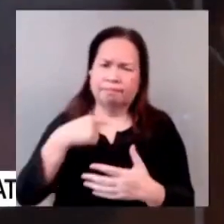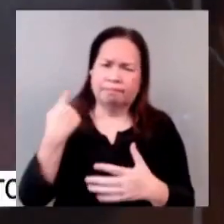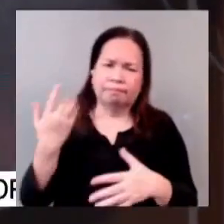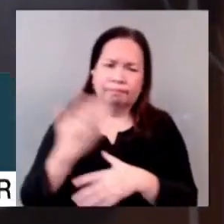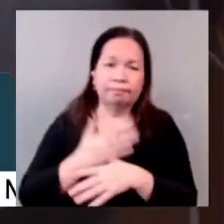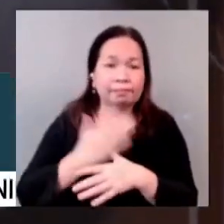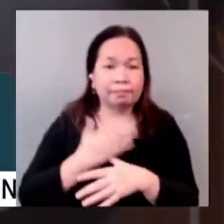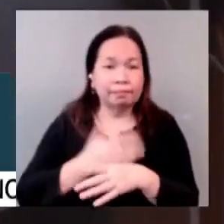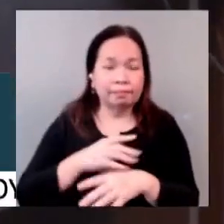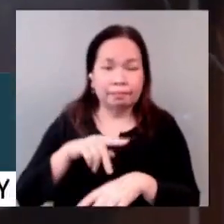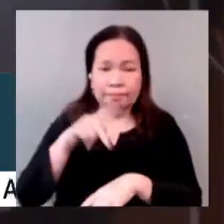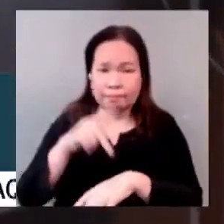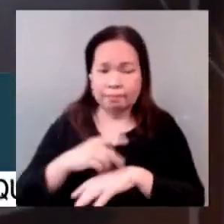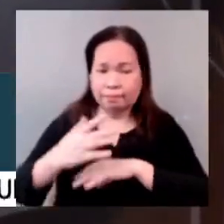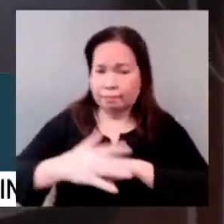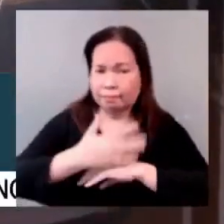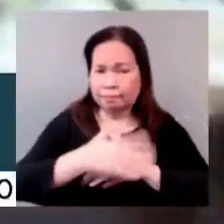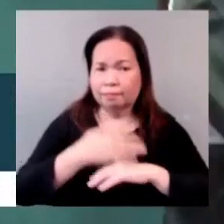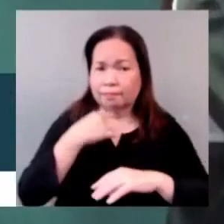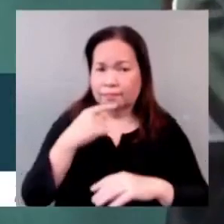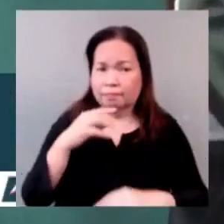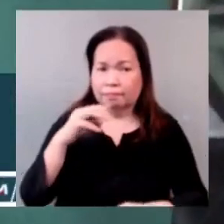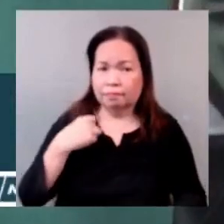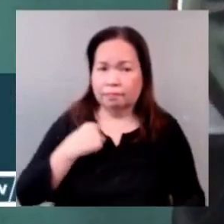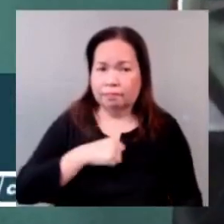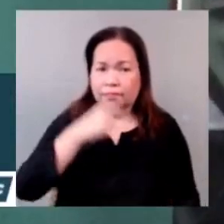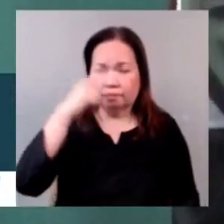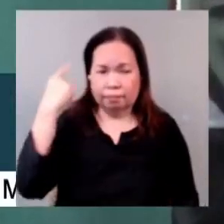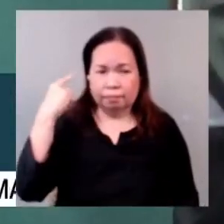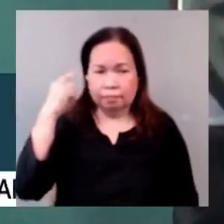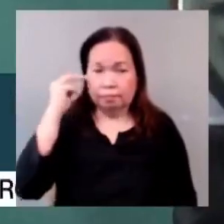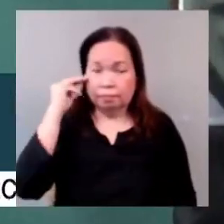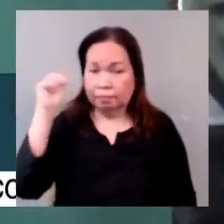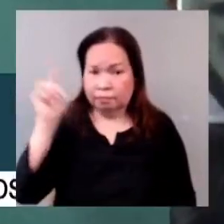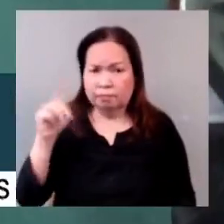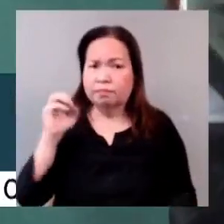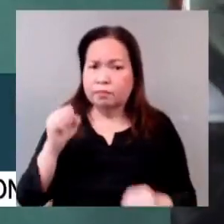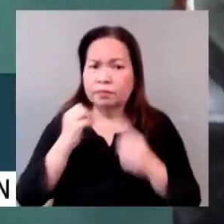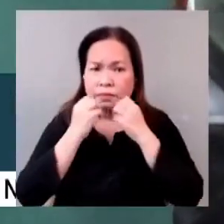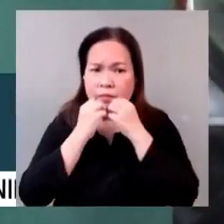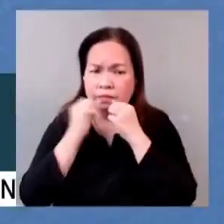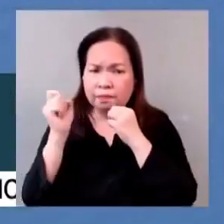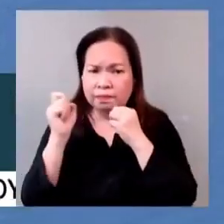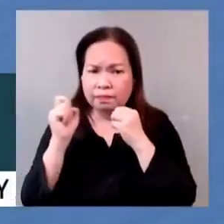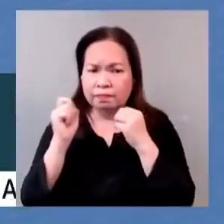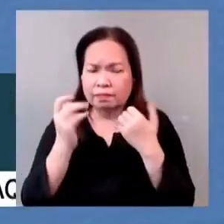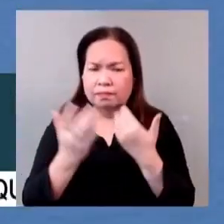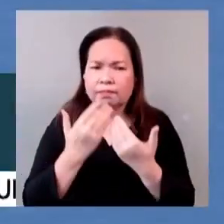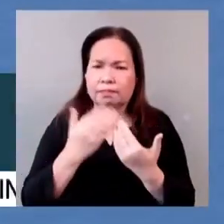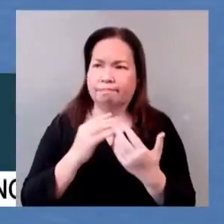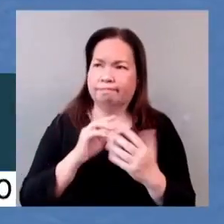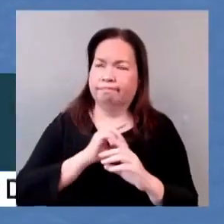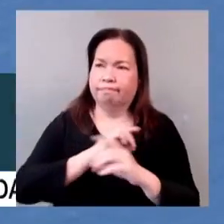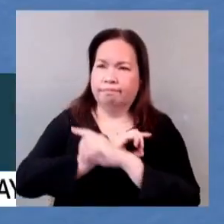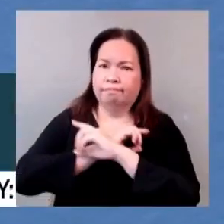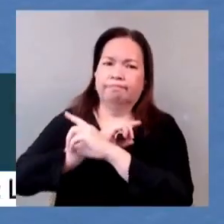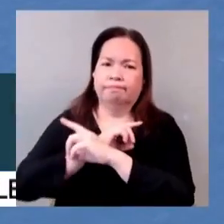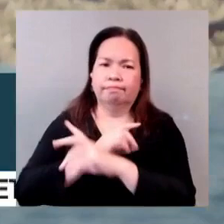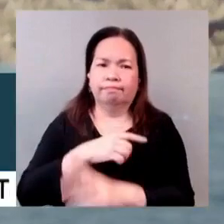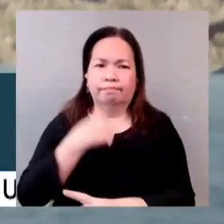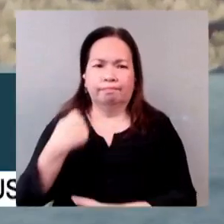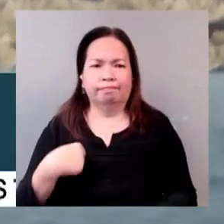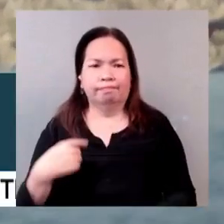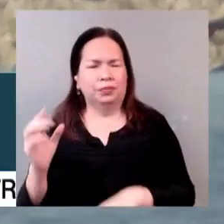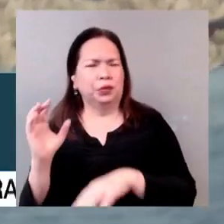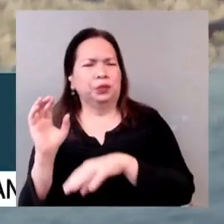he's saying the process can be both stringent and quick to help the Philippines better respond to China's aggression. He's also pushing for the